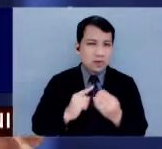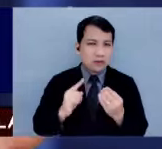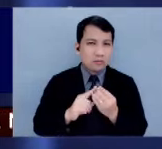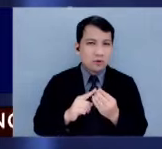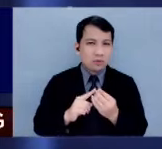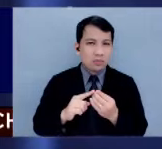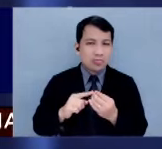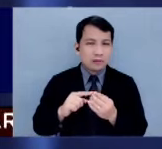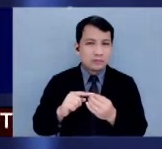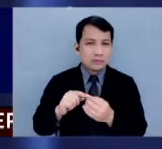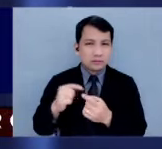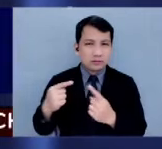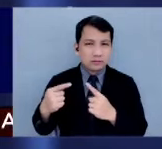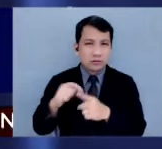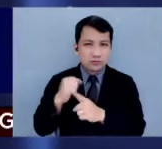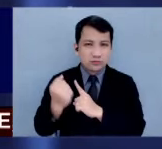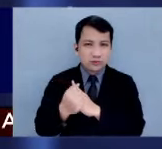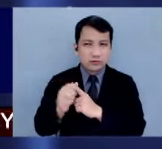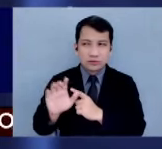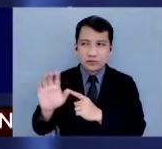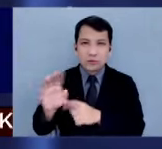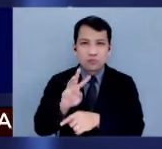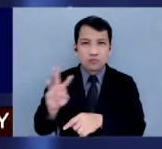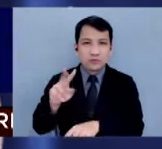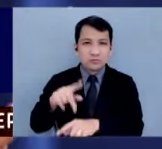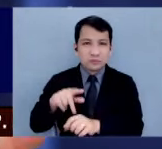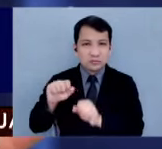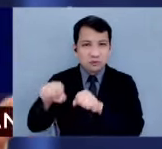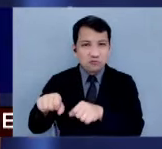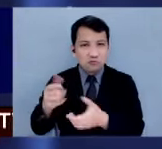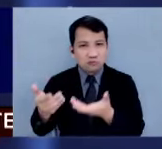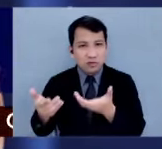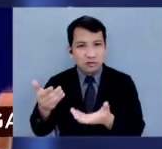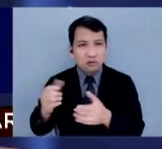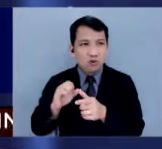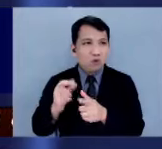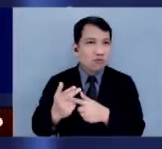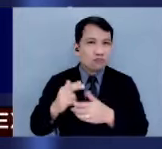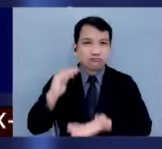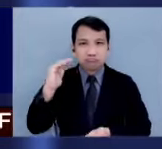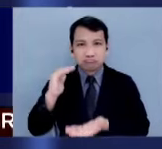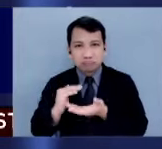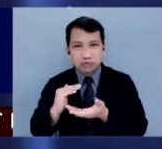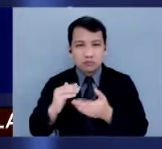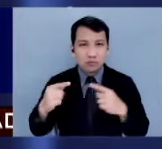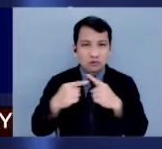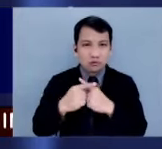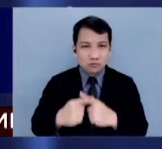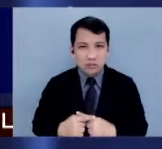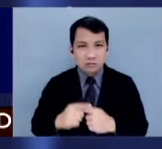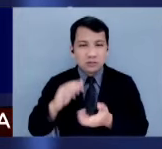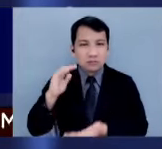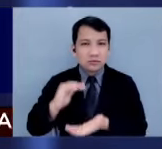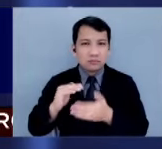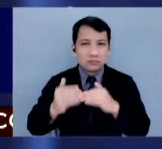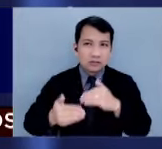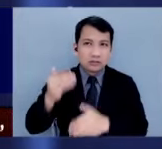situation in the West Philippine Sea, whether or not the threat levels and the tension levels are increasing or